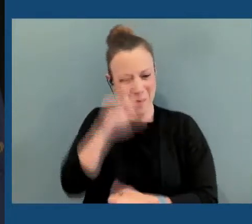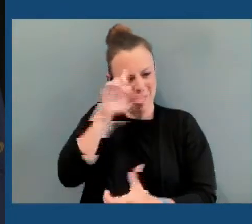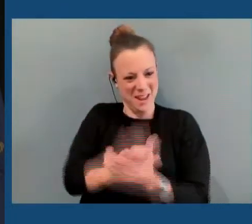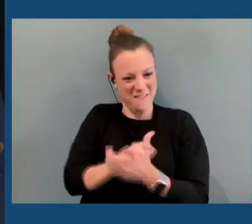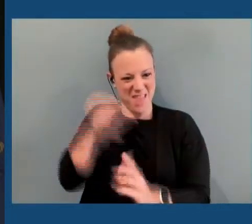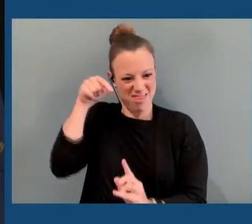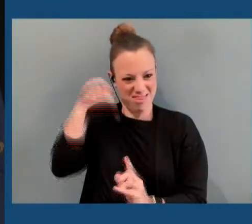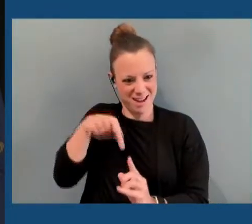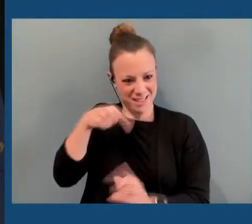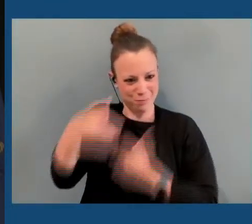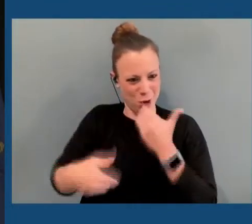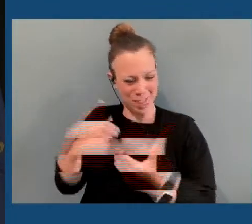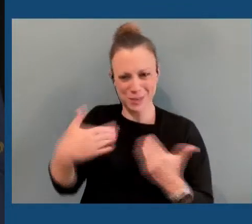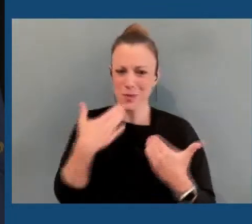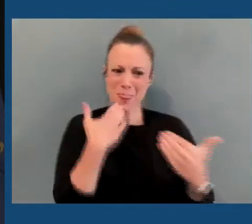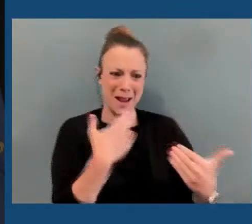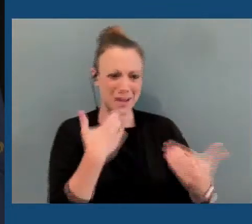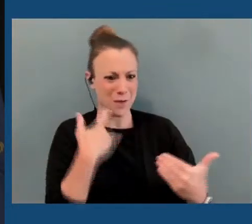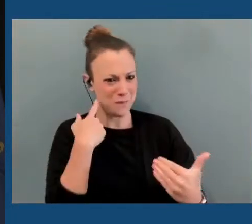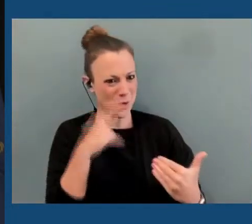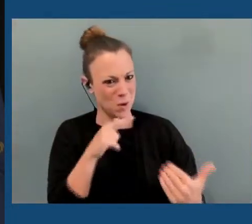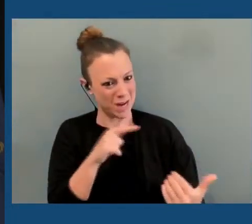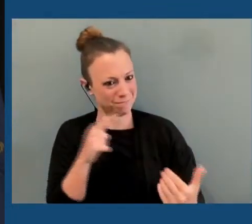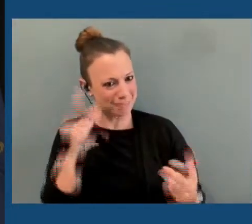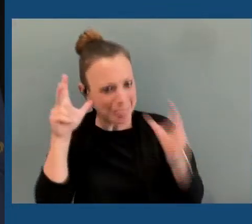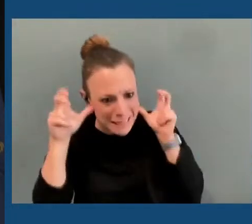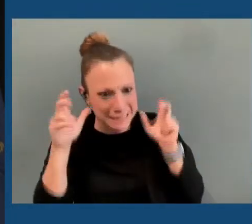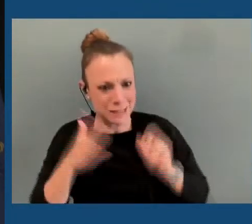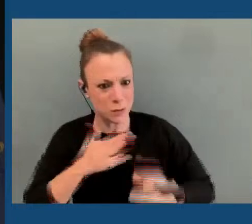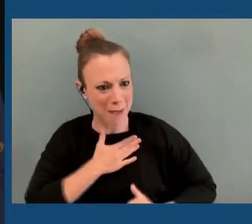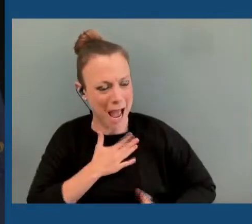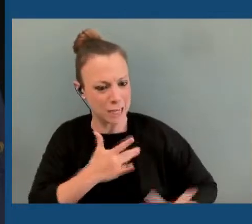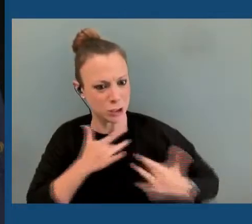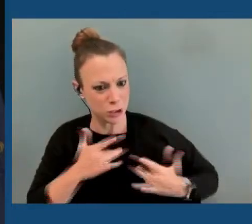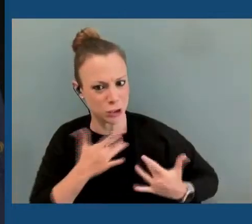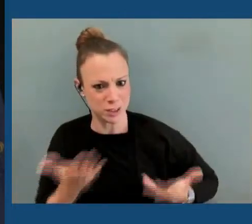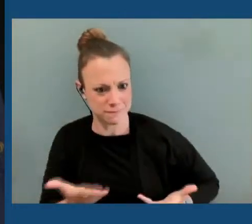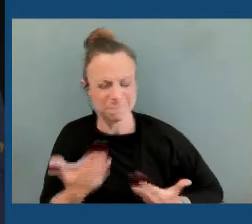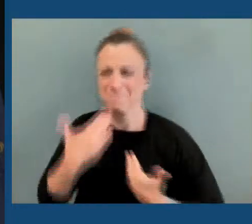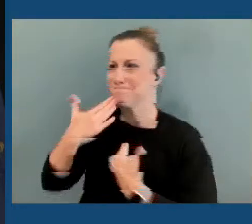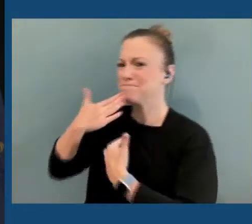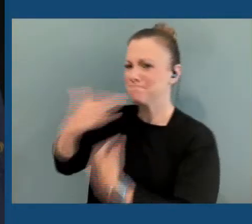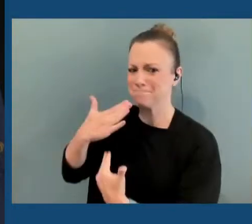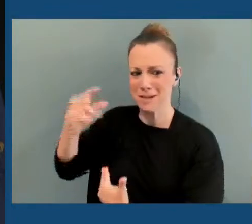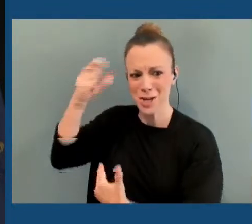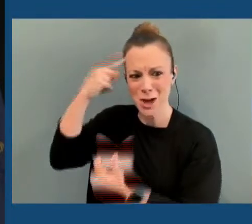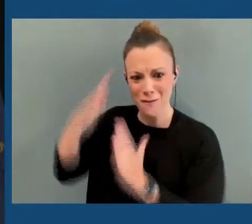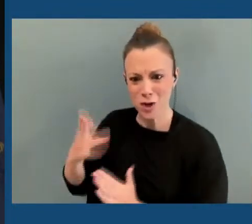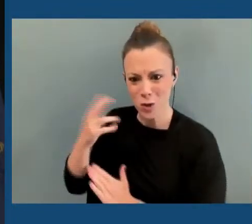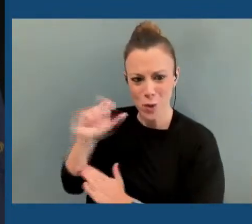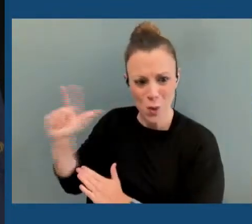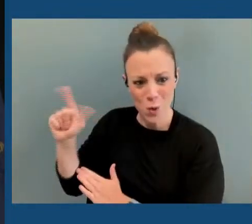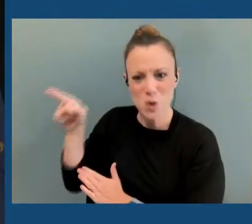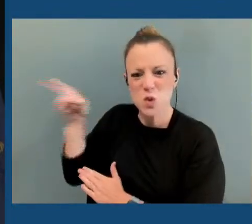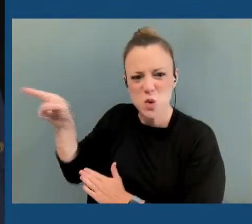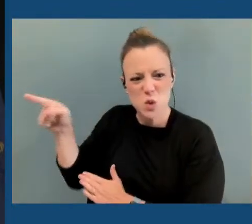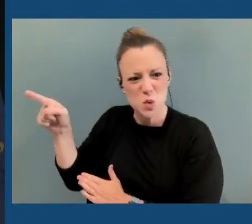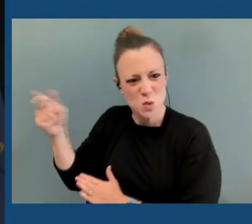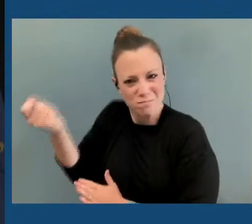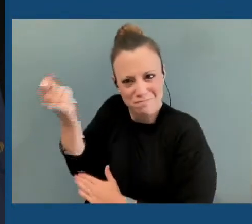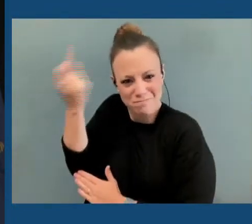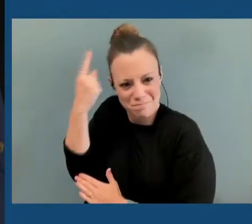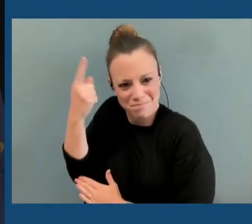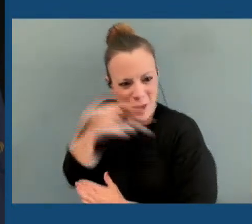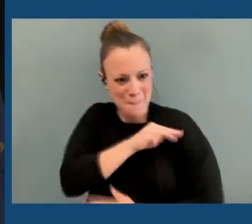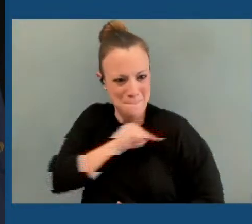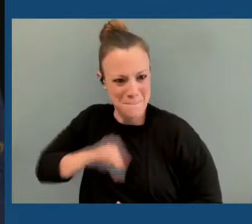First, I want to thank Governor Hochul because you saw the mayor's vision for the city and you helped